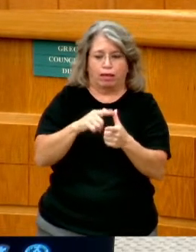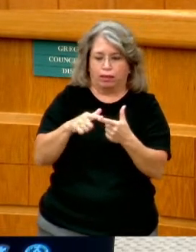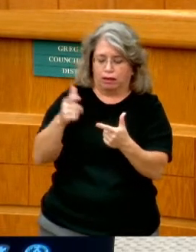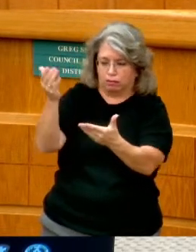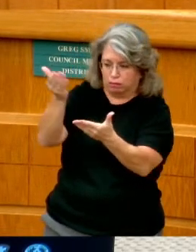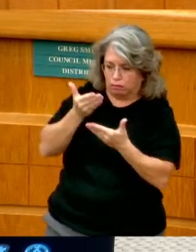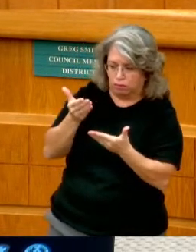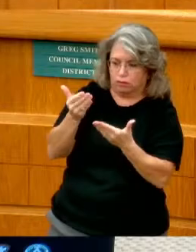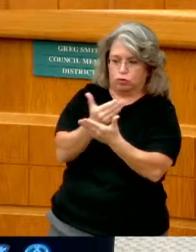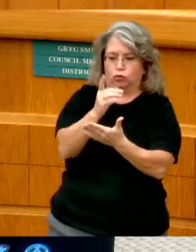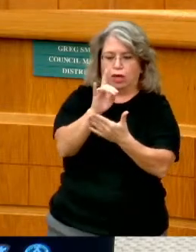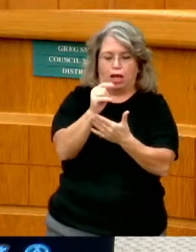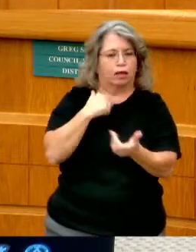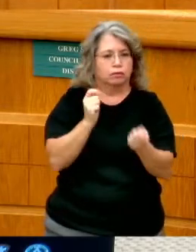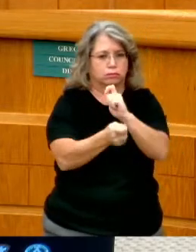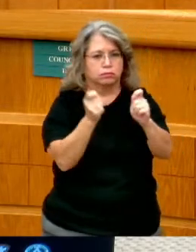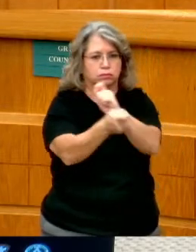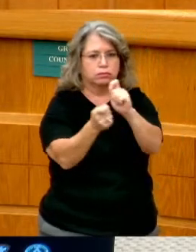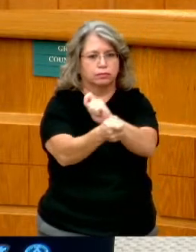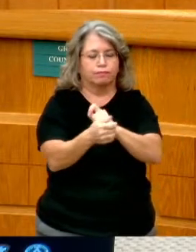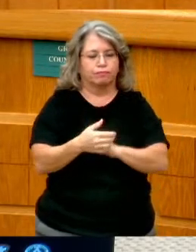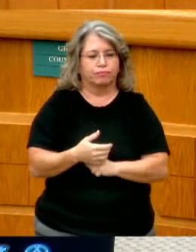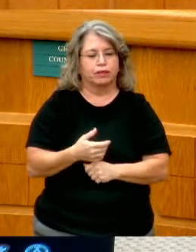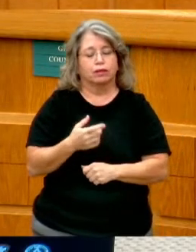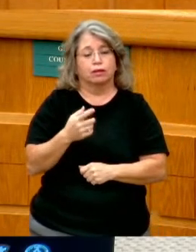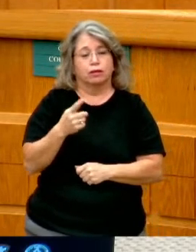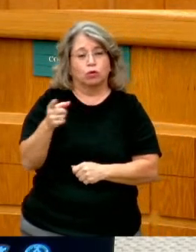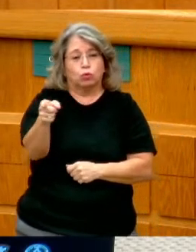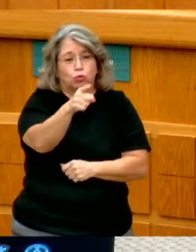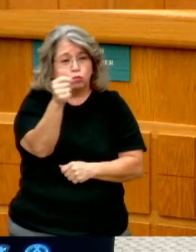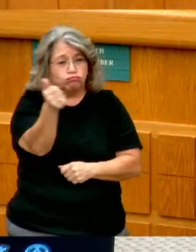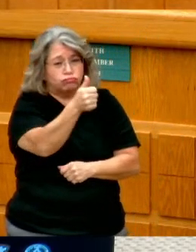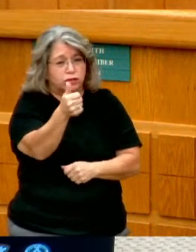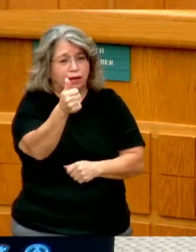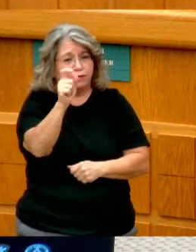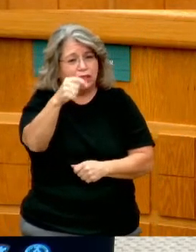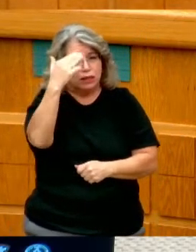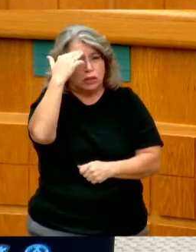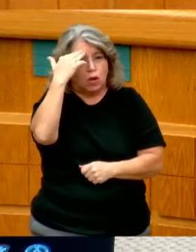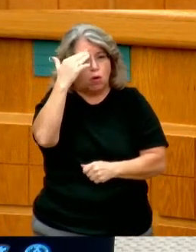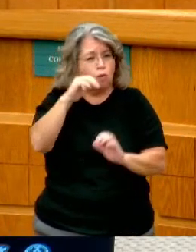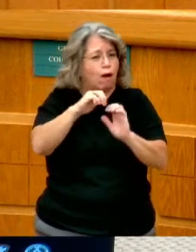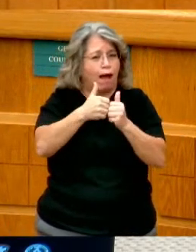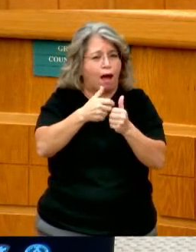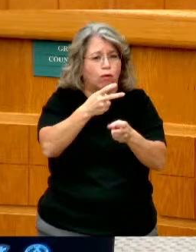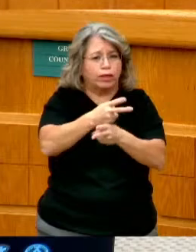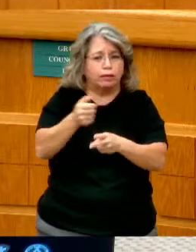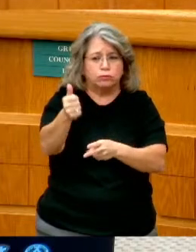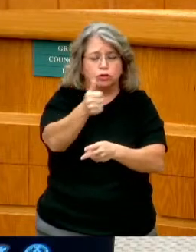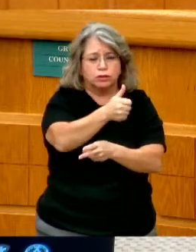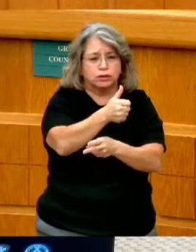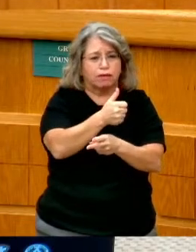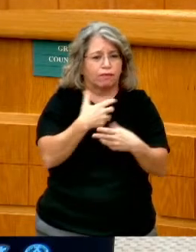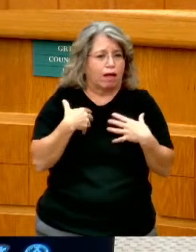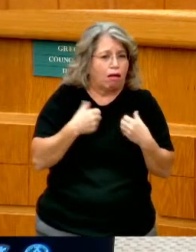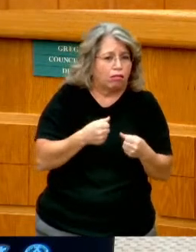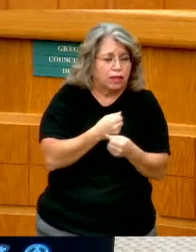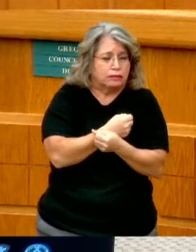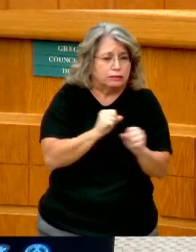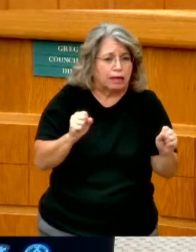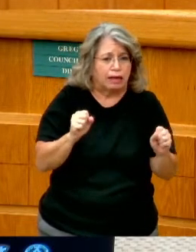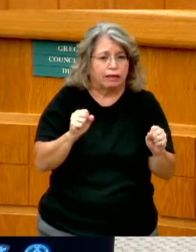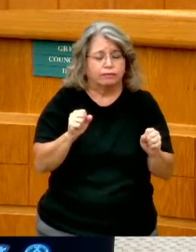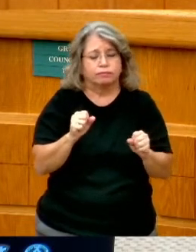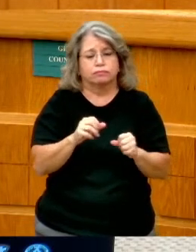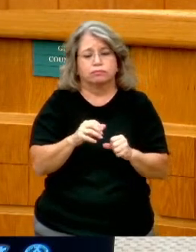So what do you need to know to keep yourself and your loved ones healthy? And what current information is out there?